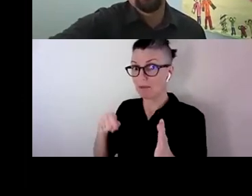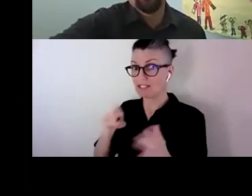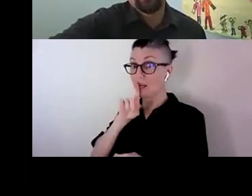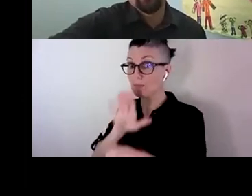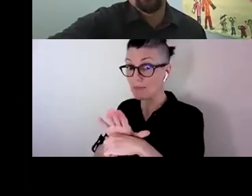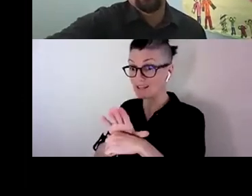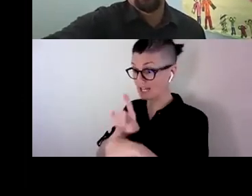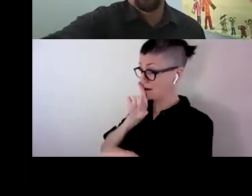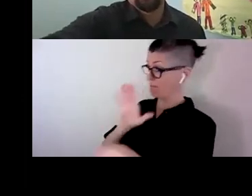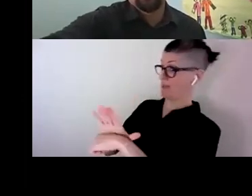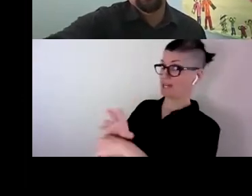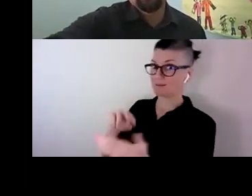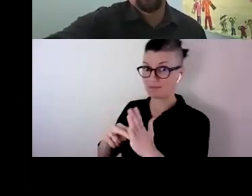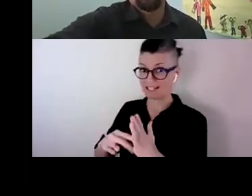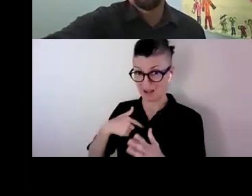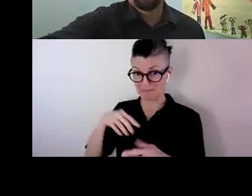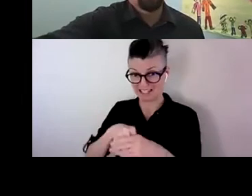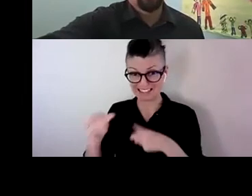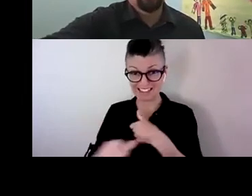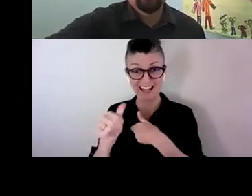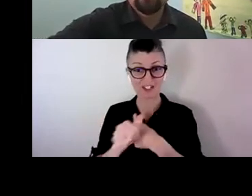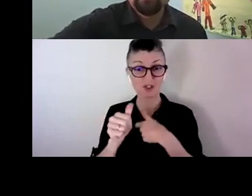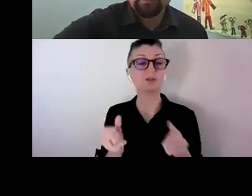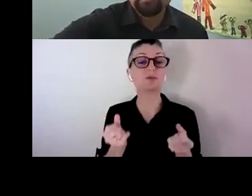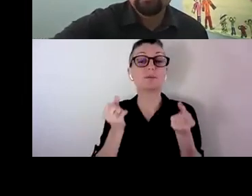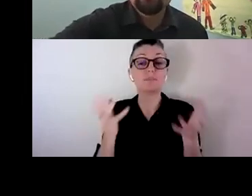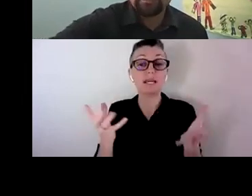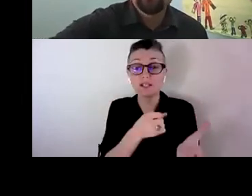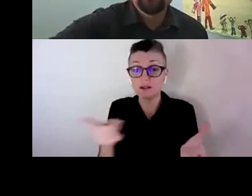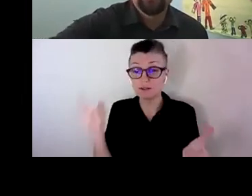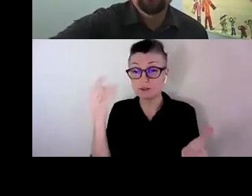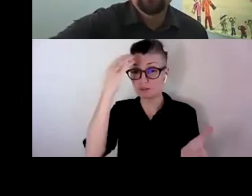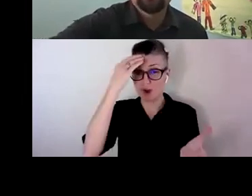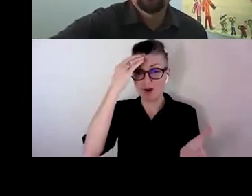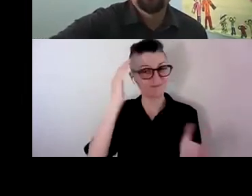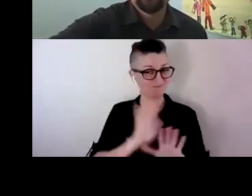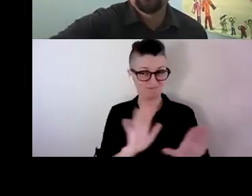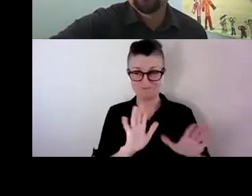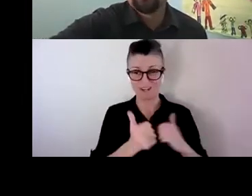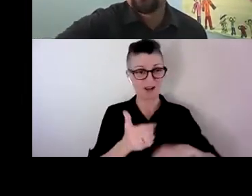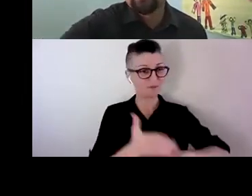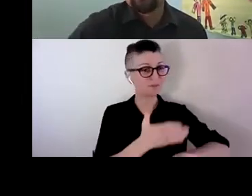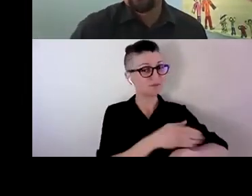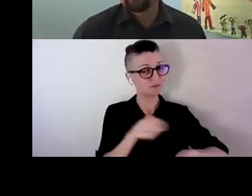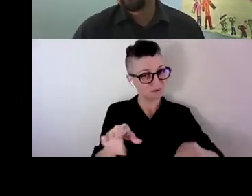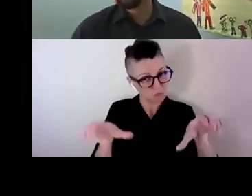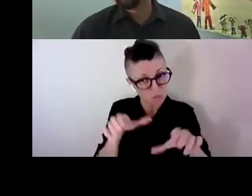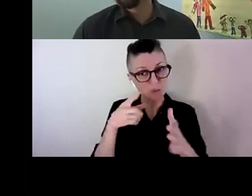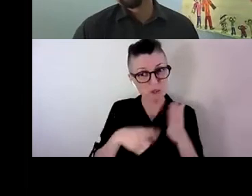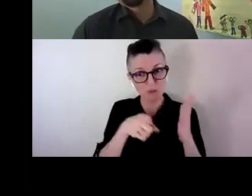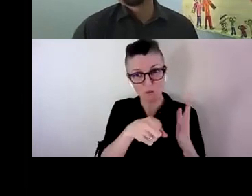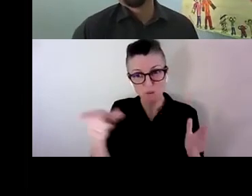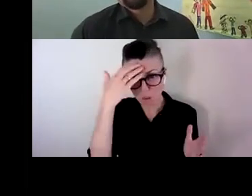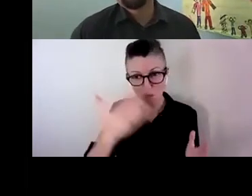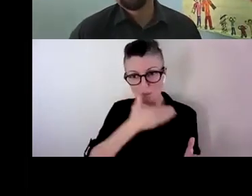danger. And I think many of us here know better, and now it's a matter of acting on what we know. I understand that